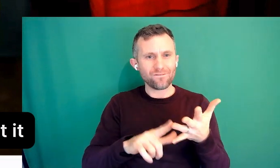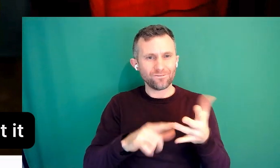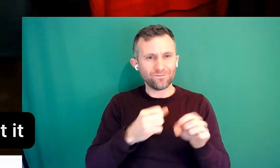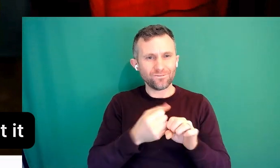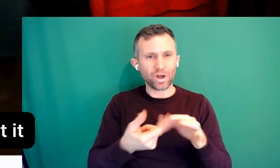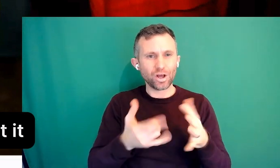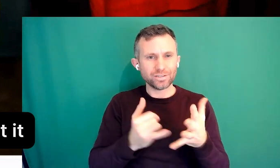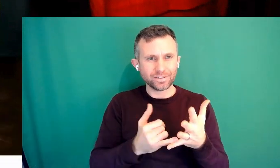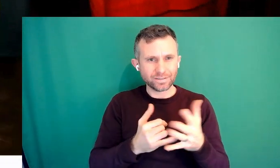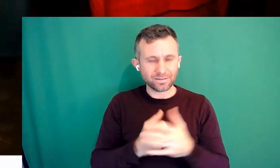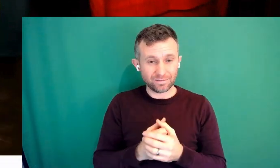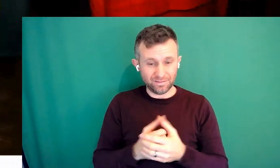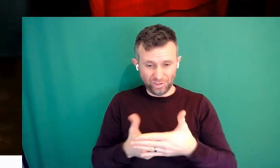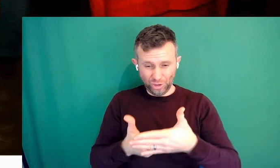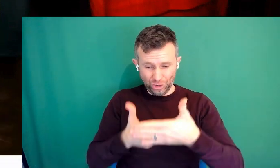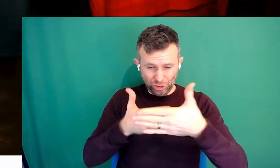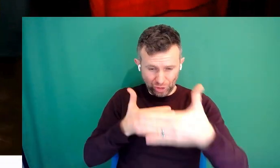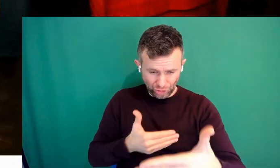to protect it.